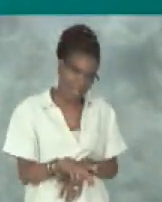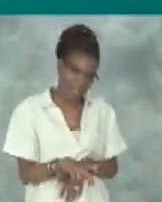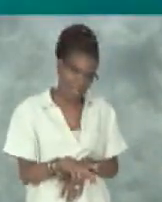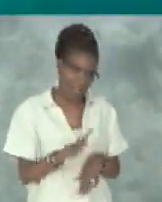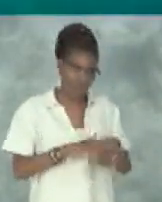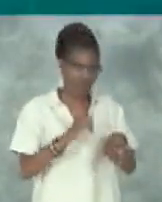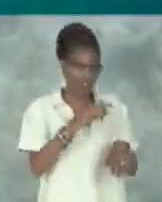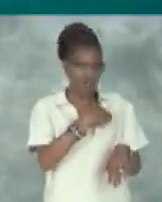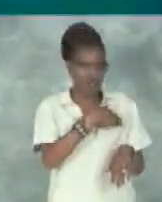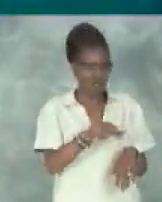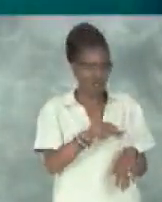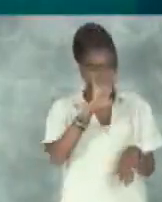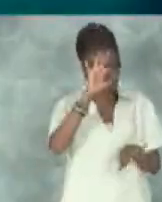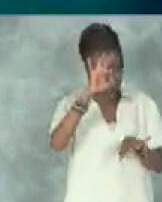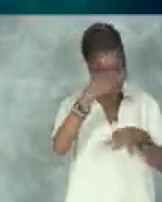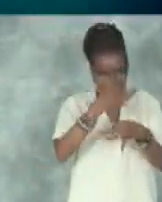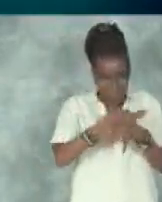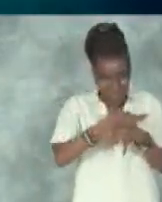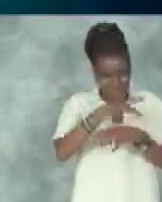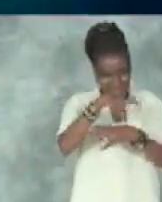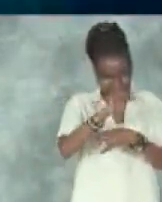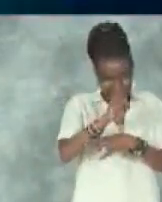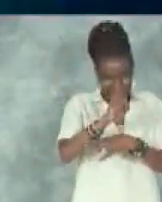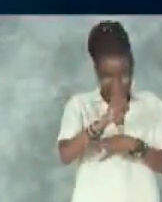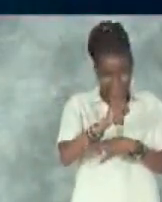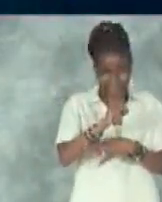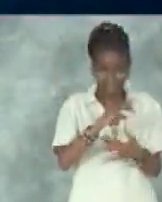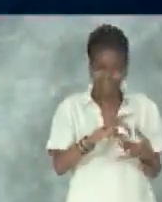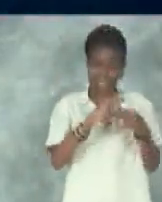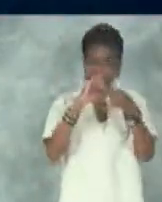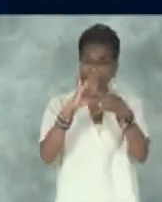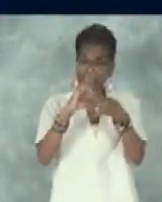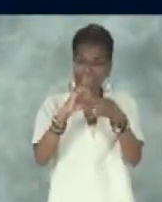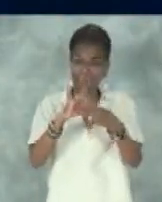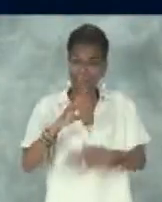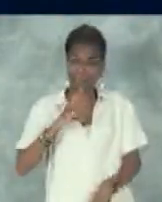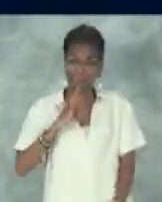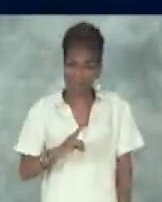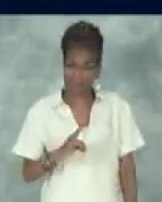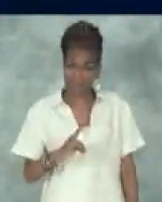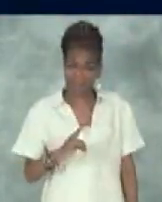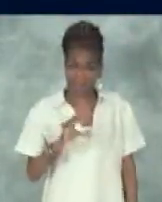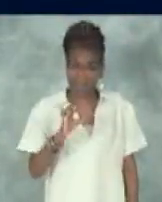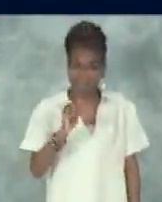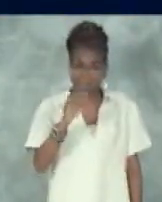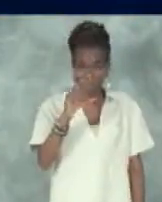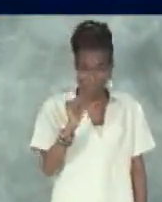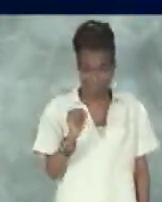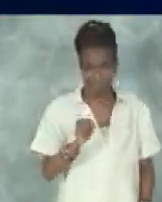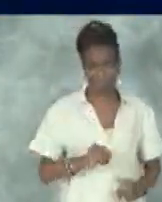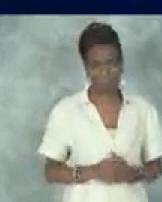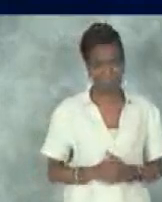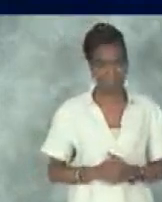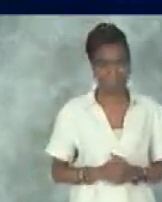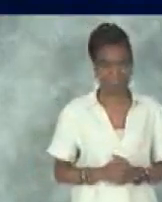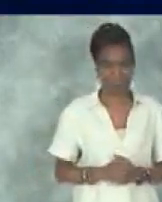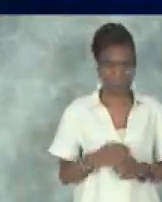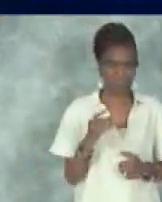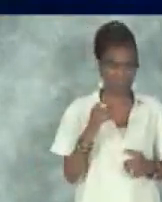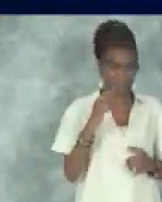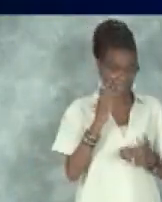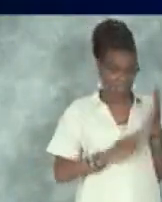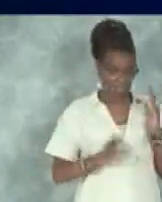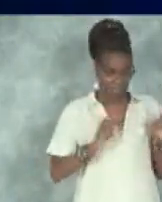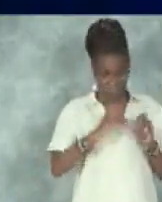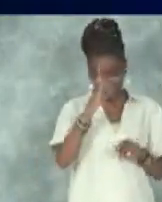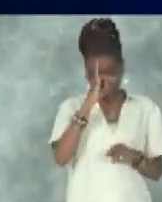a faith, it is faith, but it's based in a fact. You see, some people think that this thing is all about faith, but God has